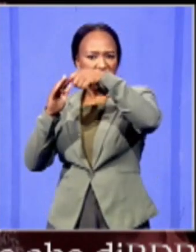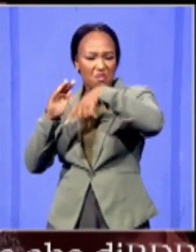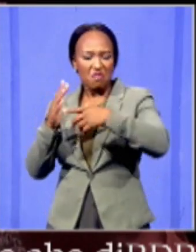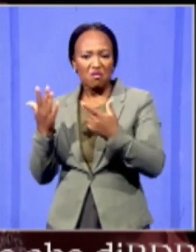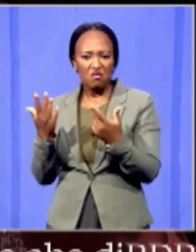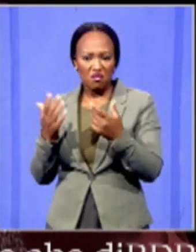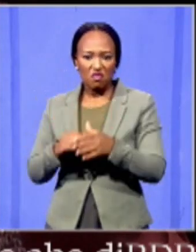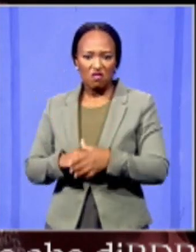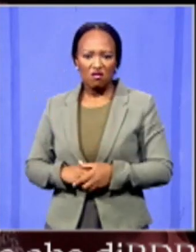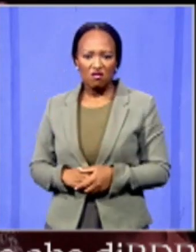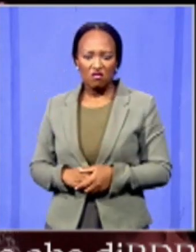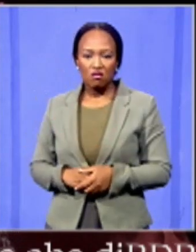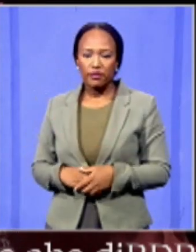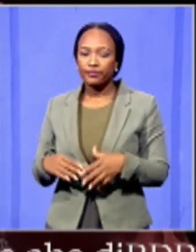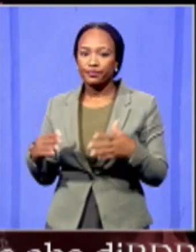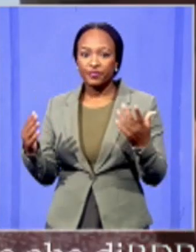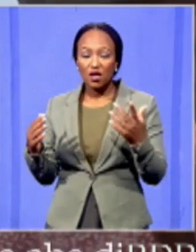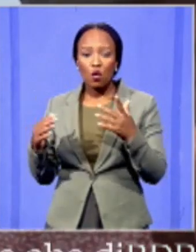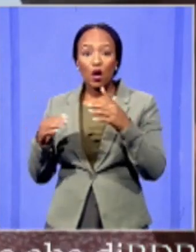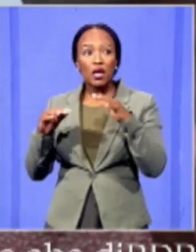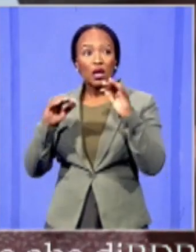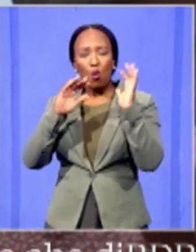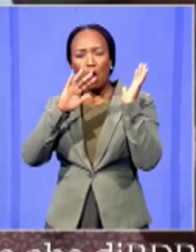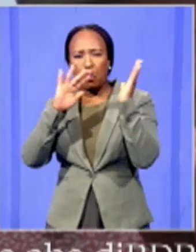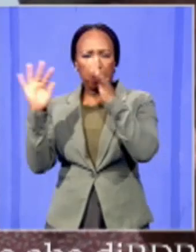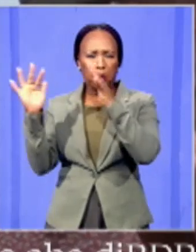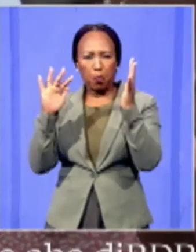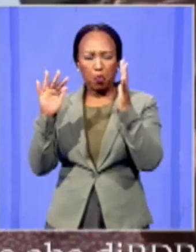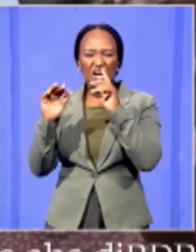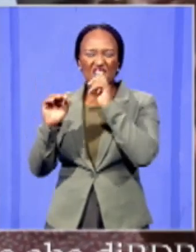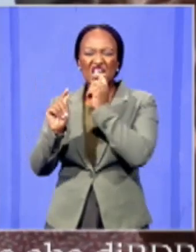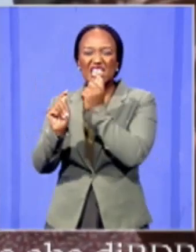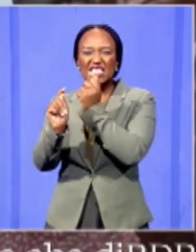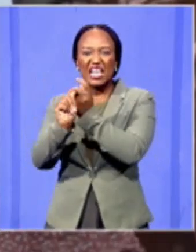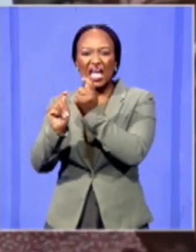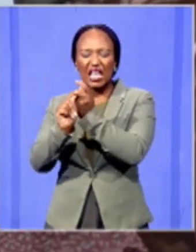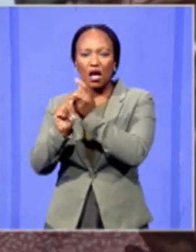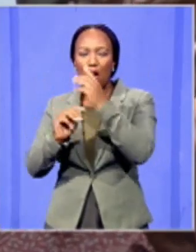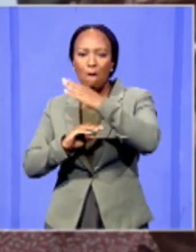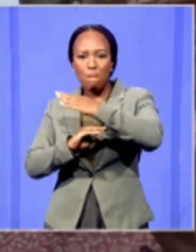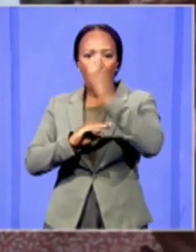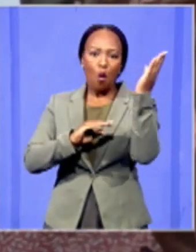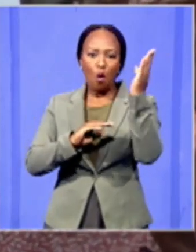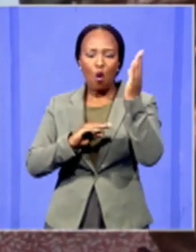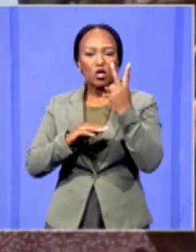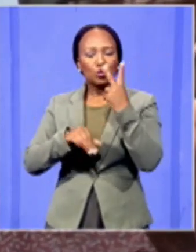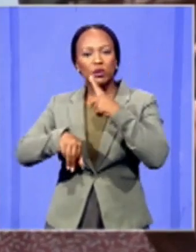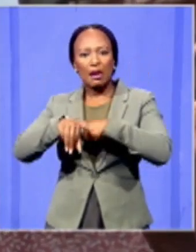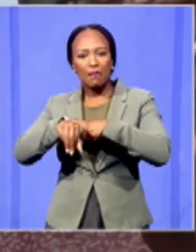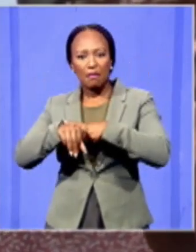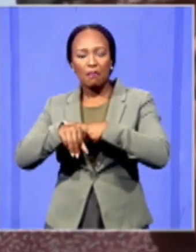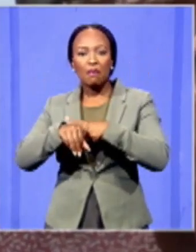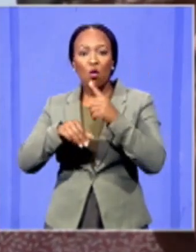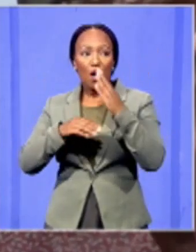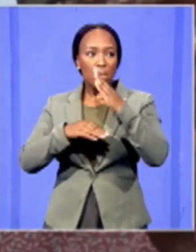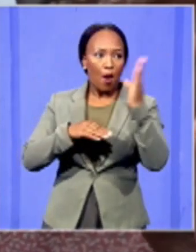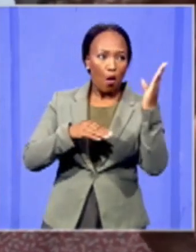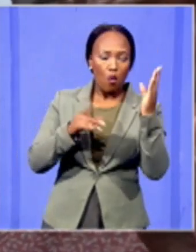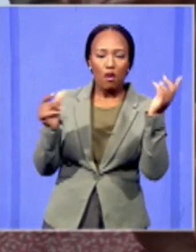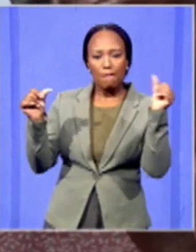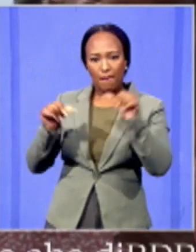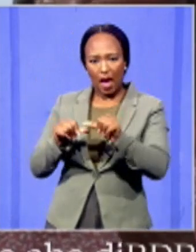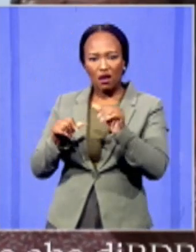a phefo di le disenke di a fofa ke sa bobedi go aga mokhukhu o fofile sa ntlha wa fa sa bobedi ka tlo aga ke batla batho mo